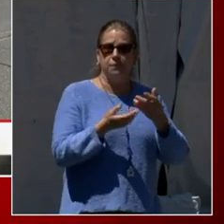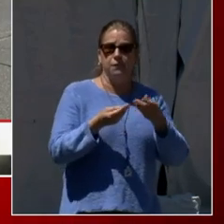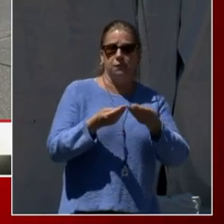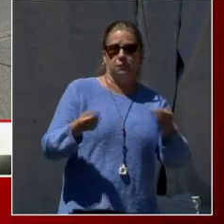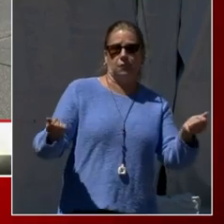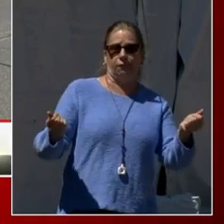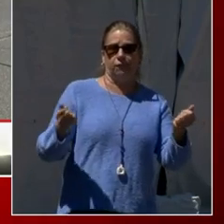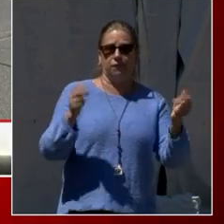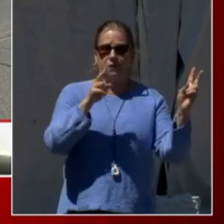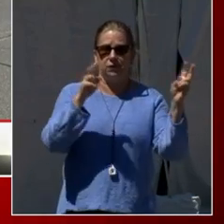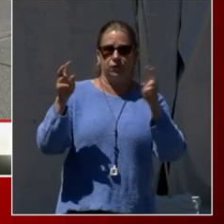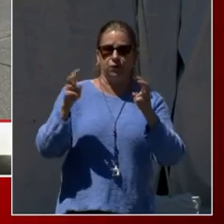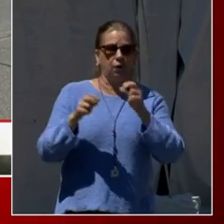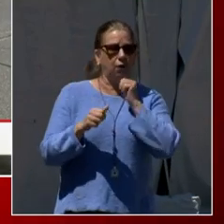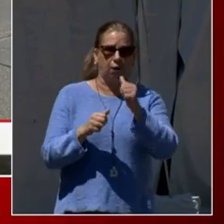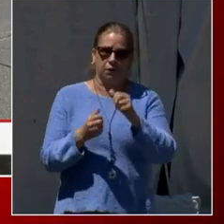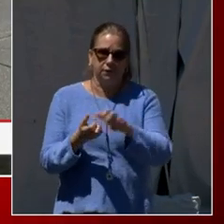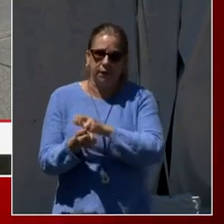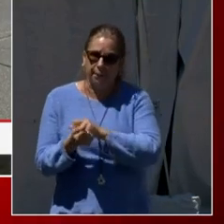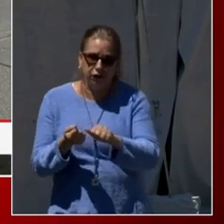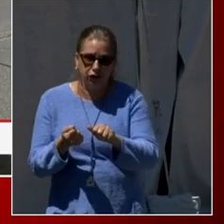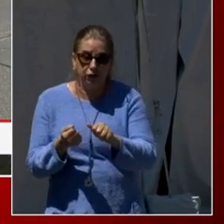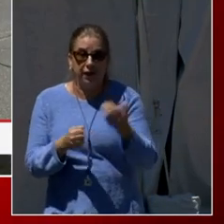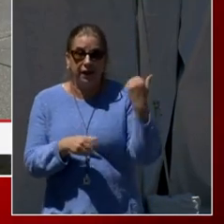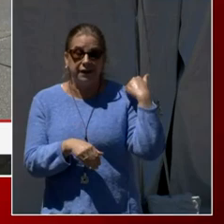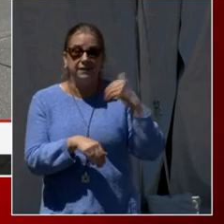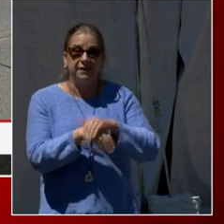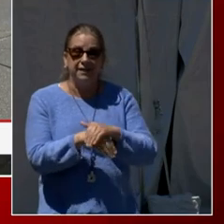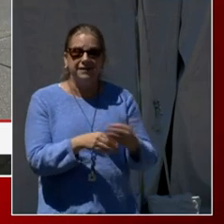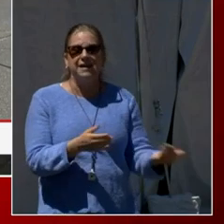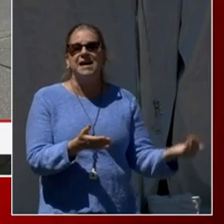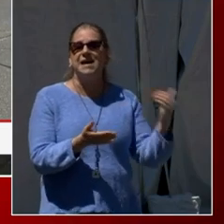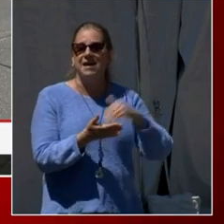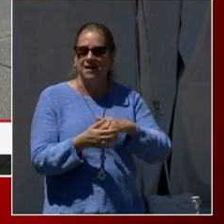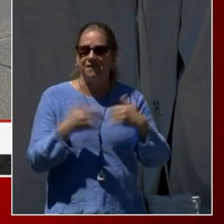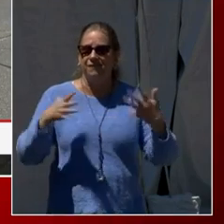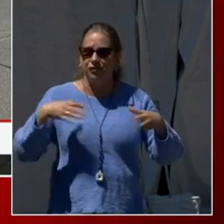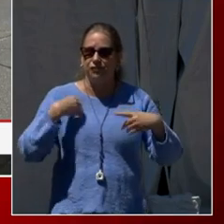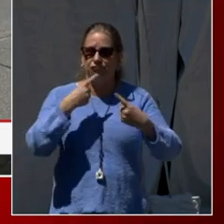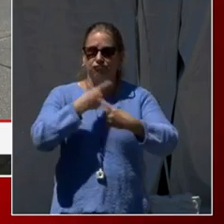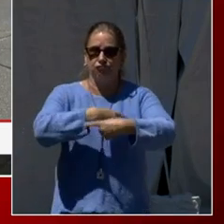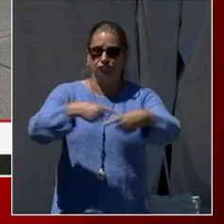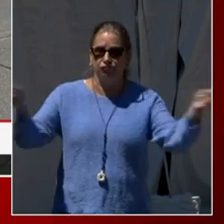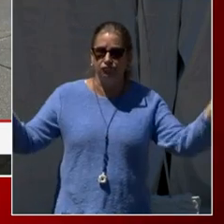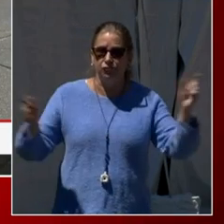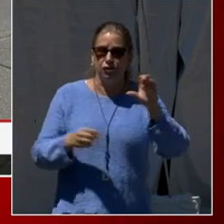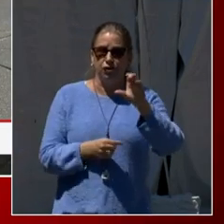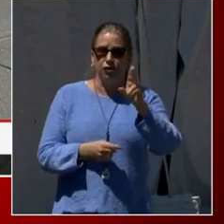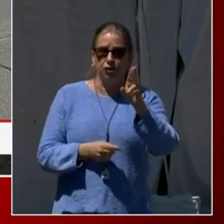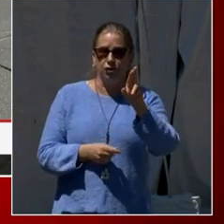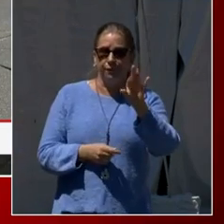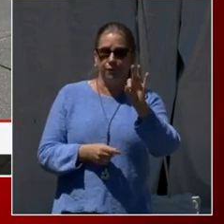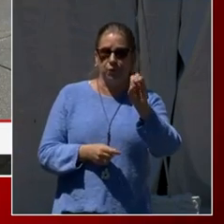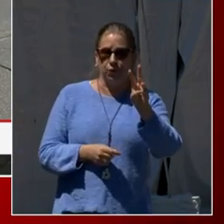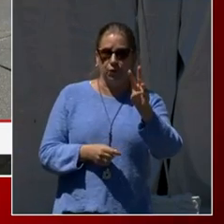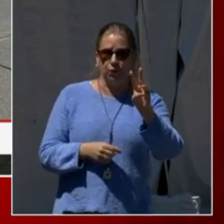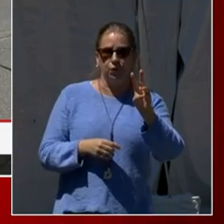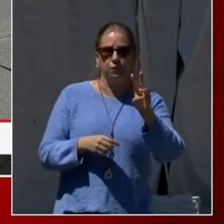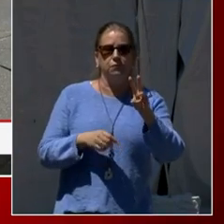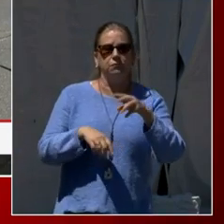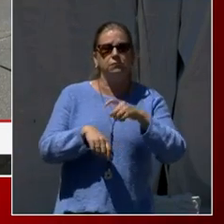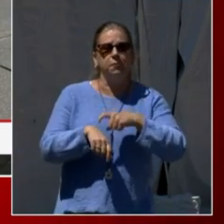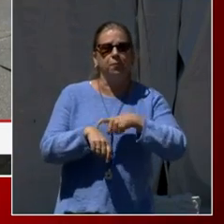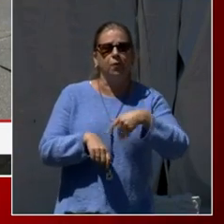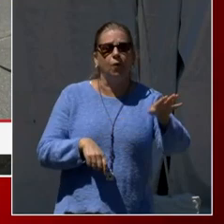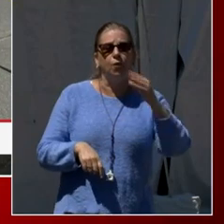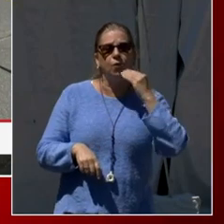ordering another curfew in Washington, D.C. We want your voices to be heard, but we also want